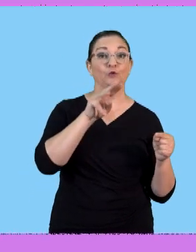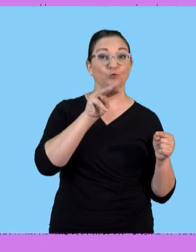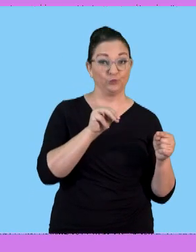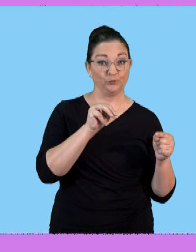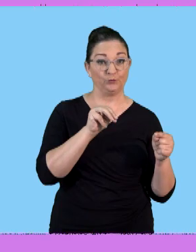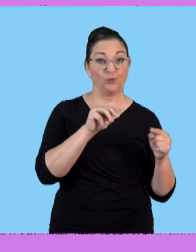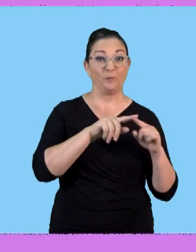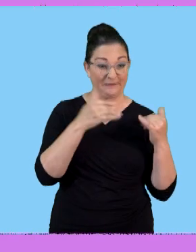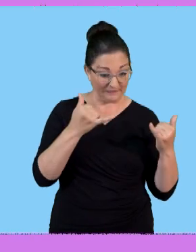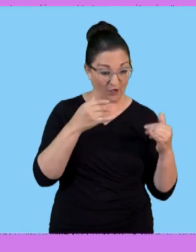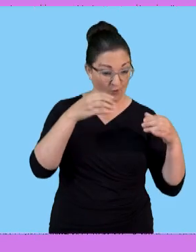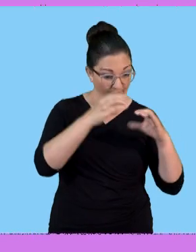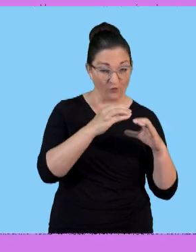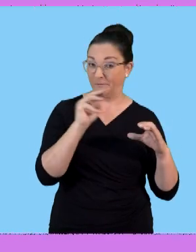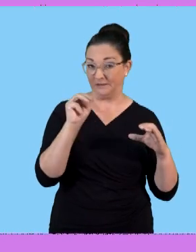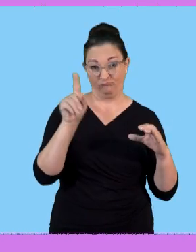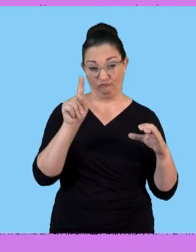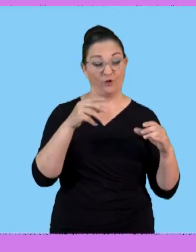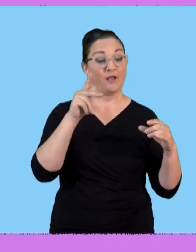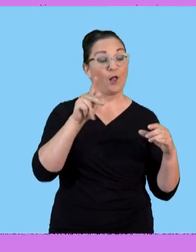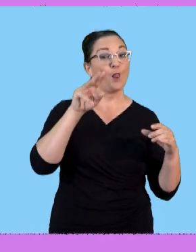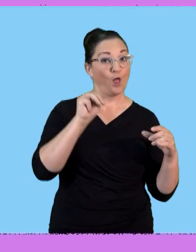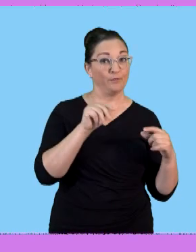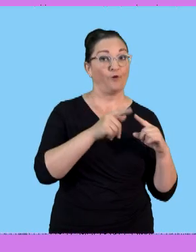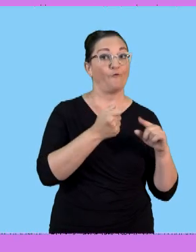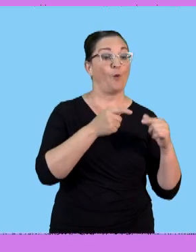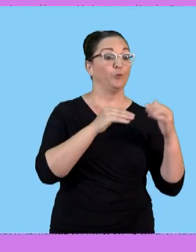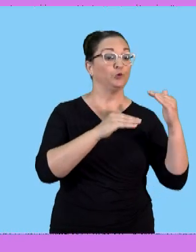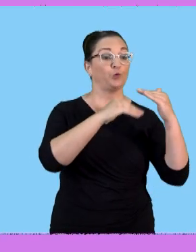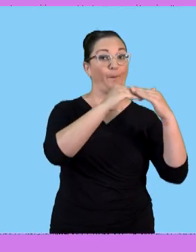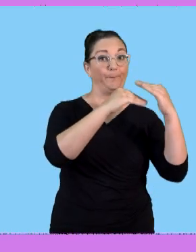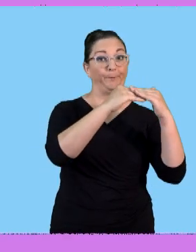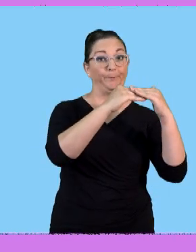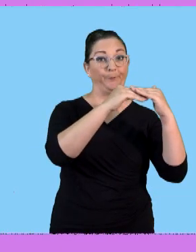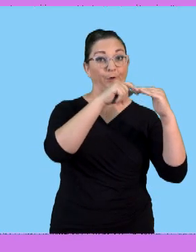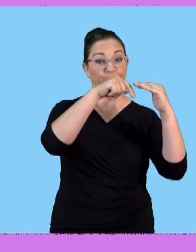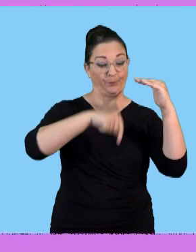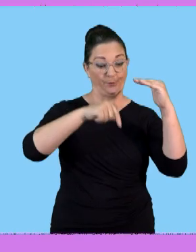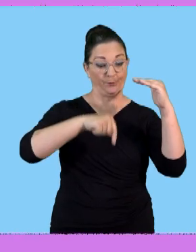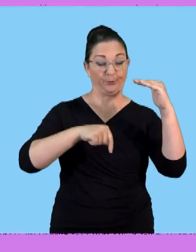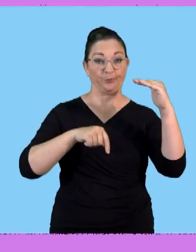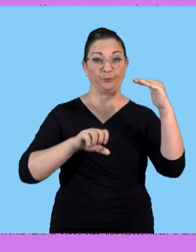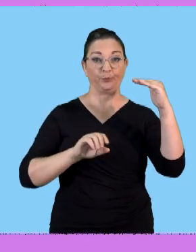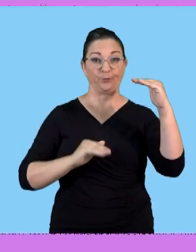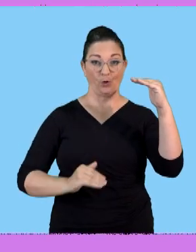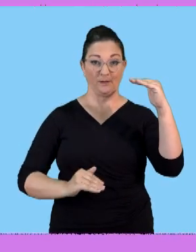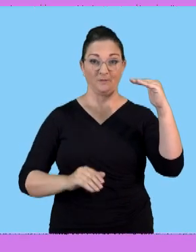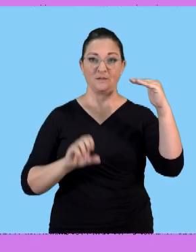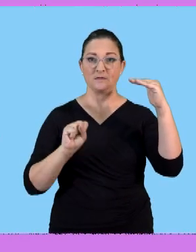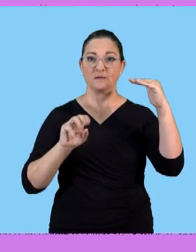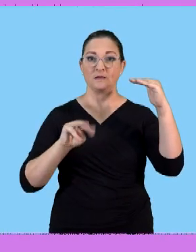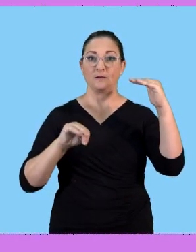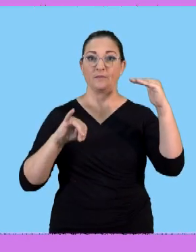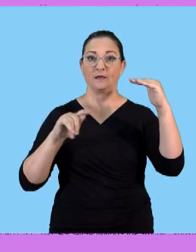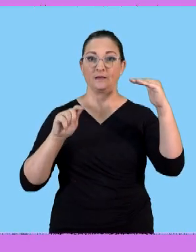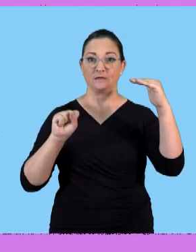we are working with kilometers, not meters, right? From the top to the bottom of Smitswinkel Hill. So we are still